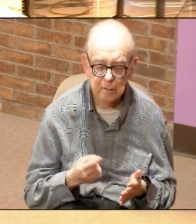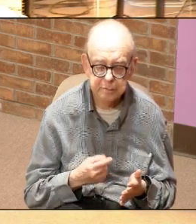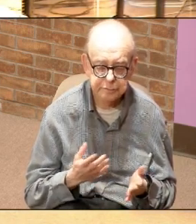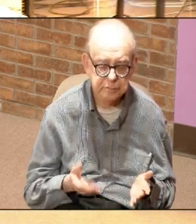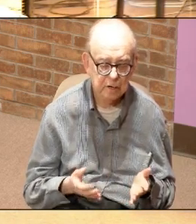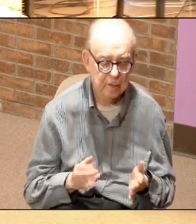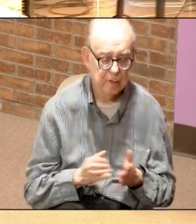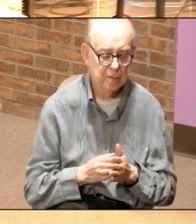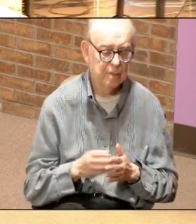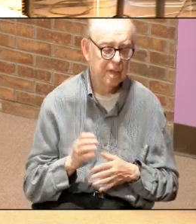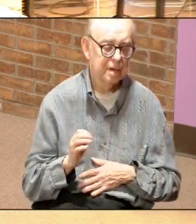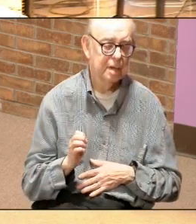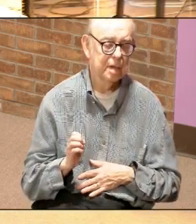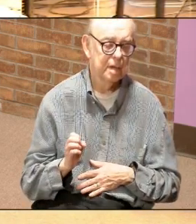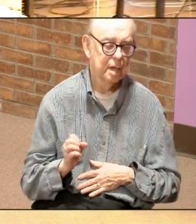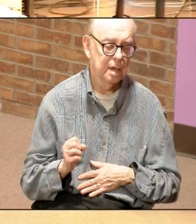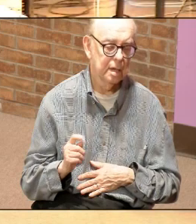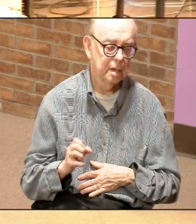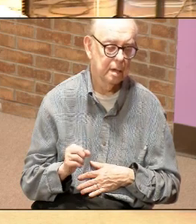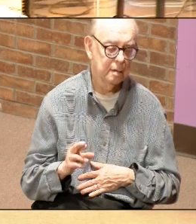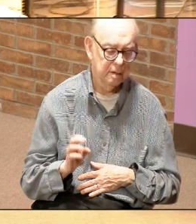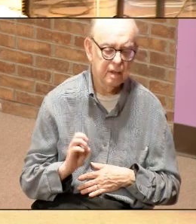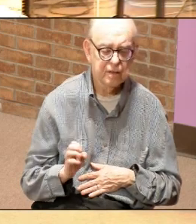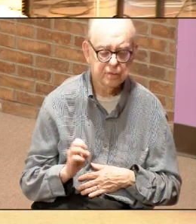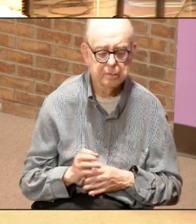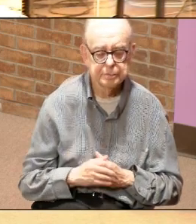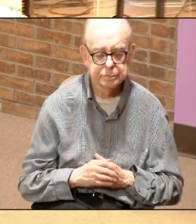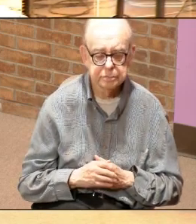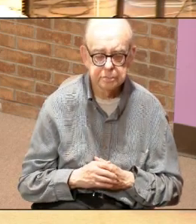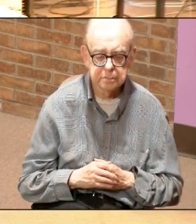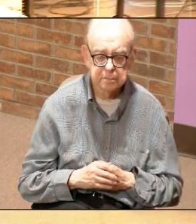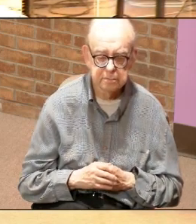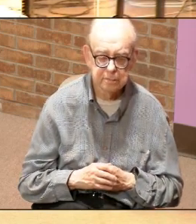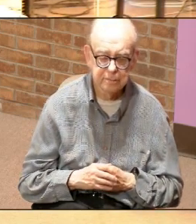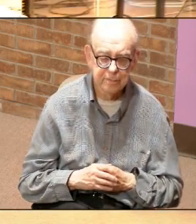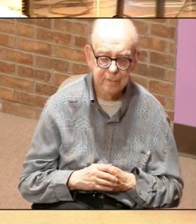here that Easter, I think it was.